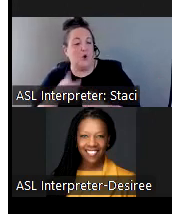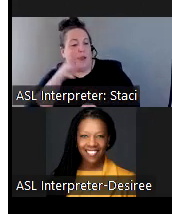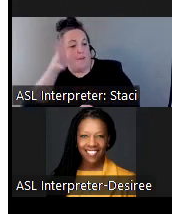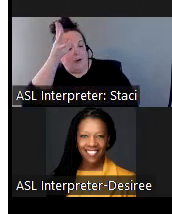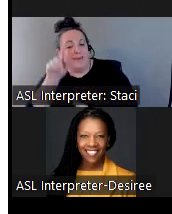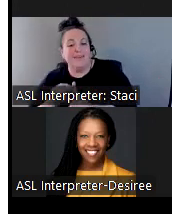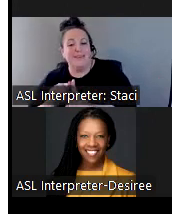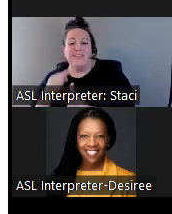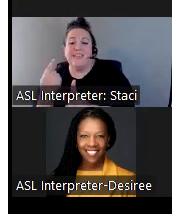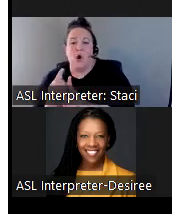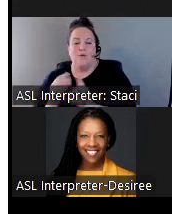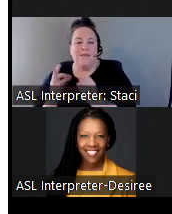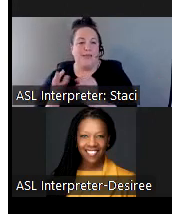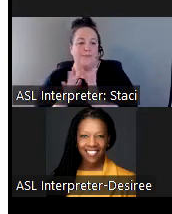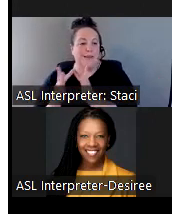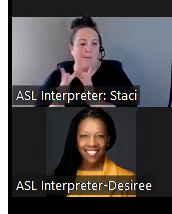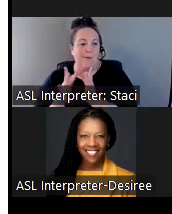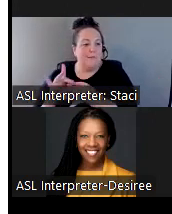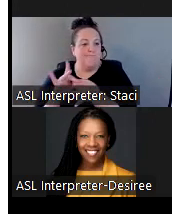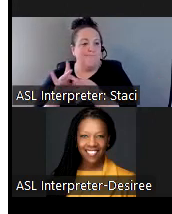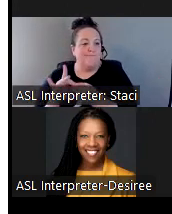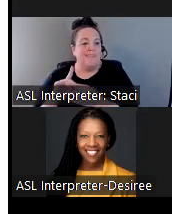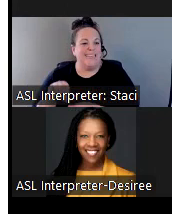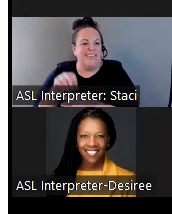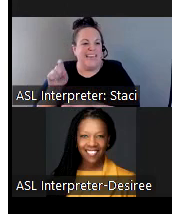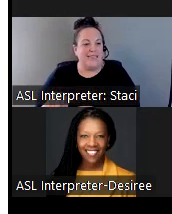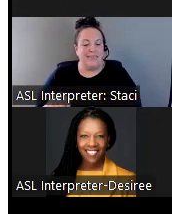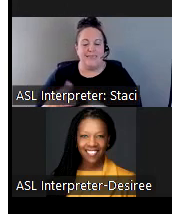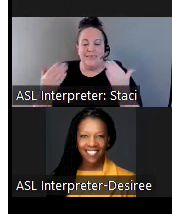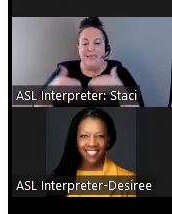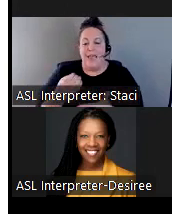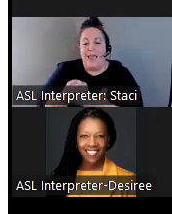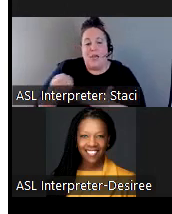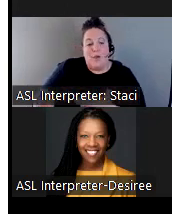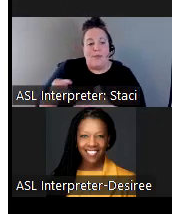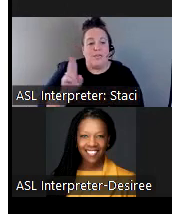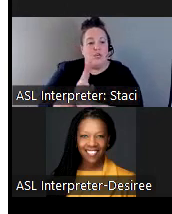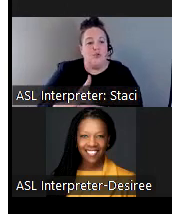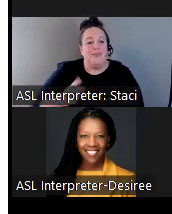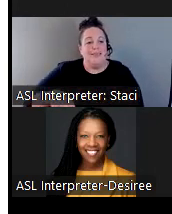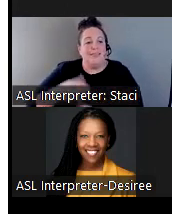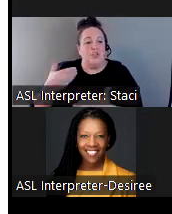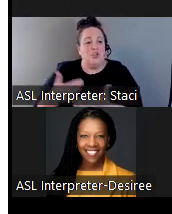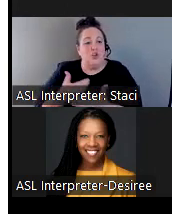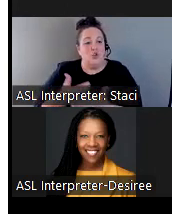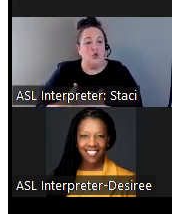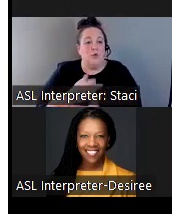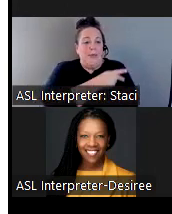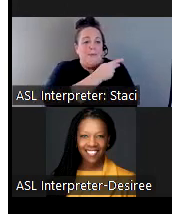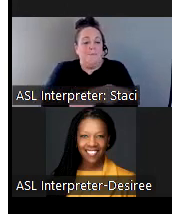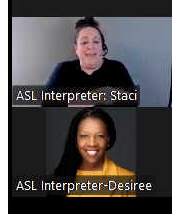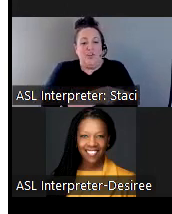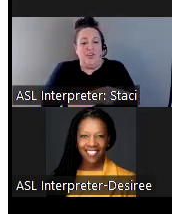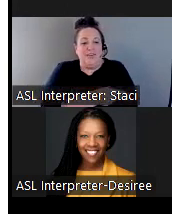support network in Texas. Equip and utilize these new dishes patient navigators that